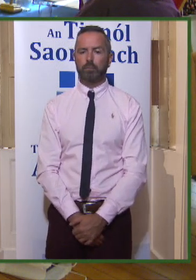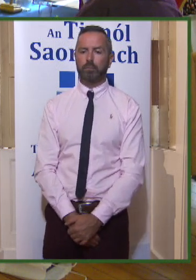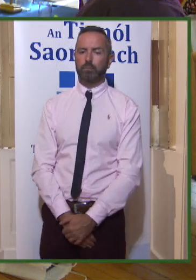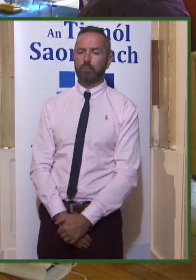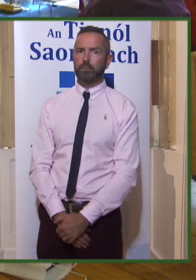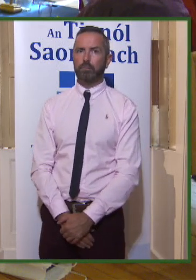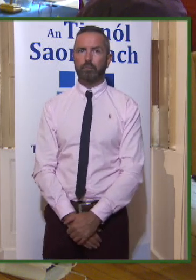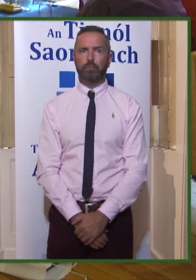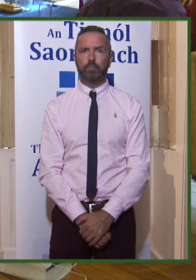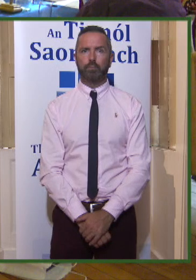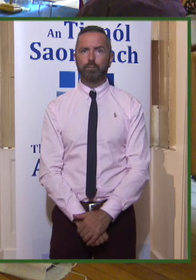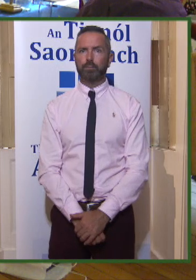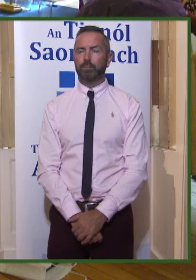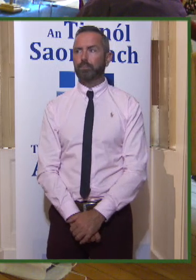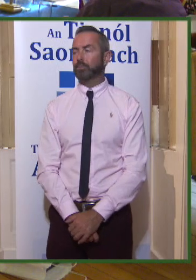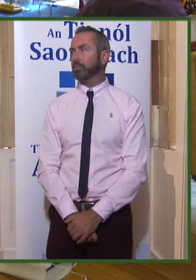12, 13, 14, 15, 16. Makes sense.